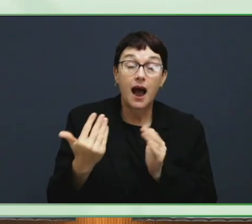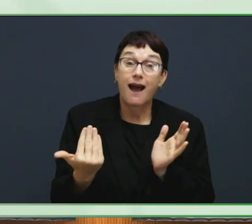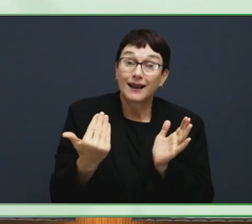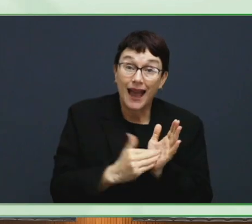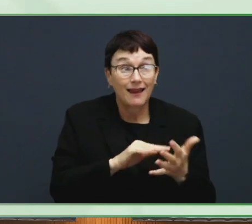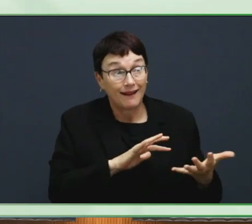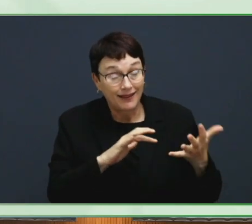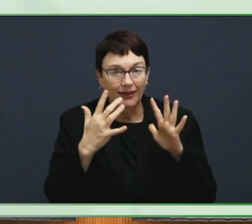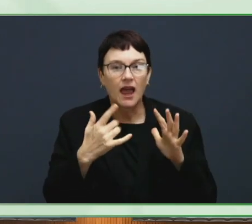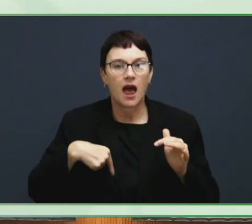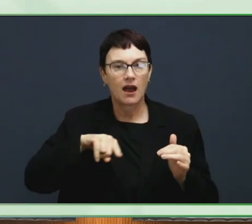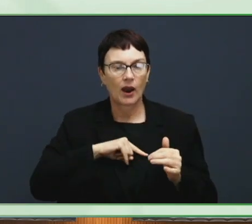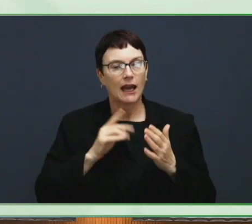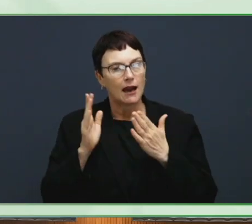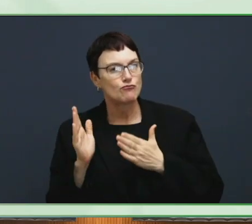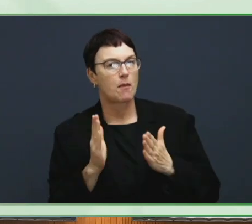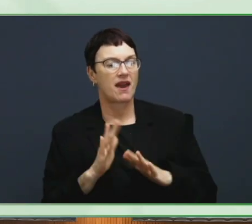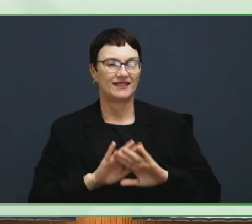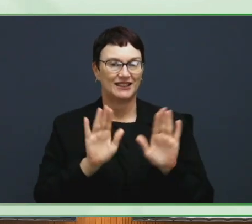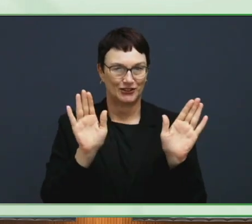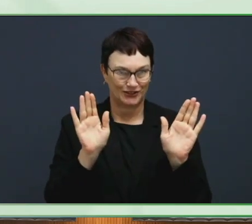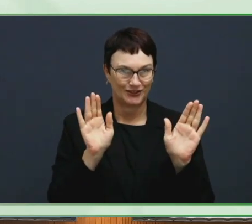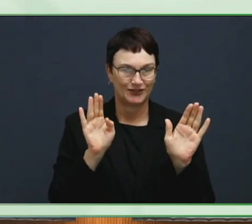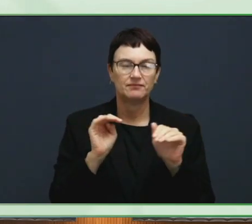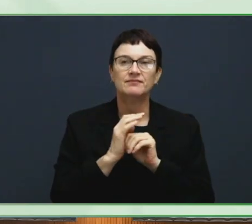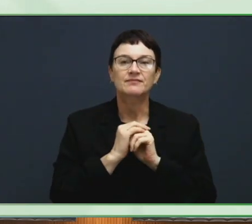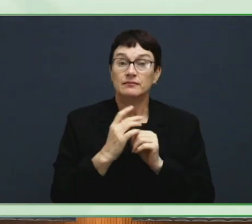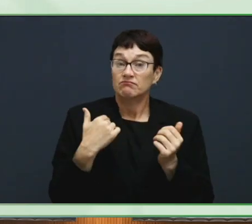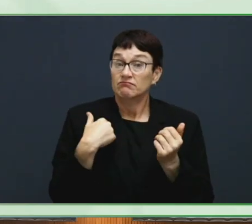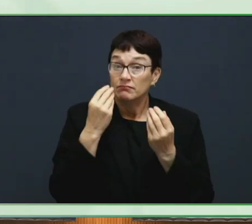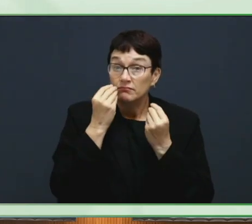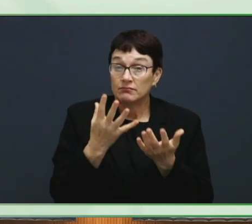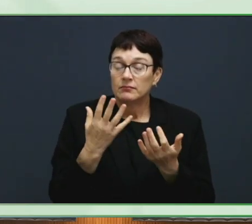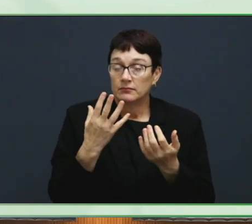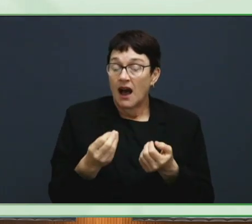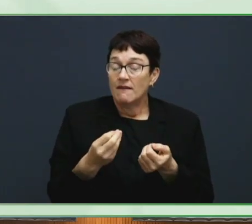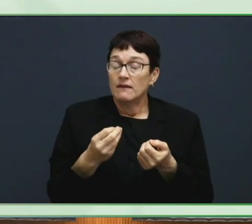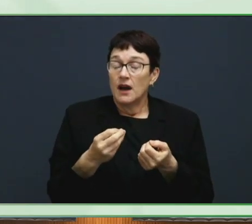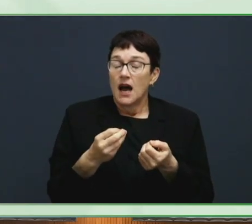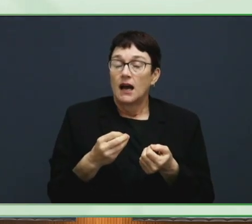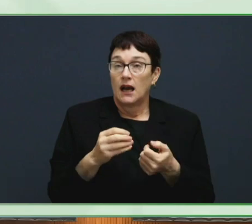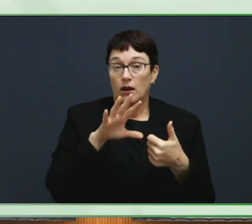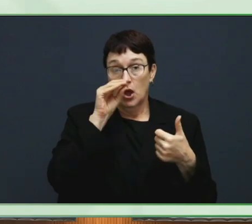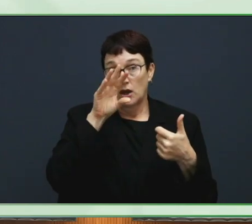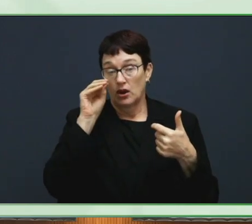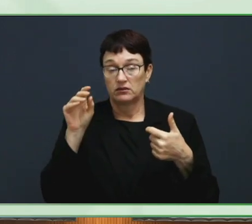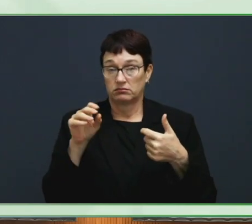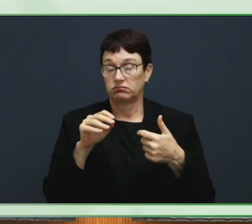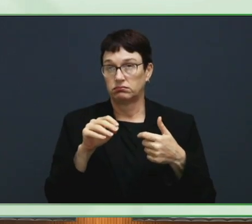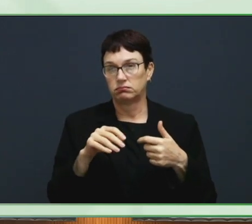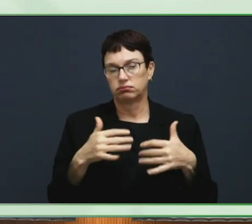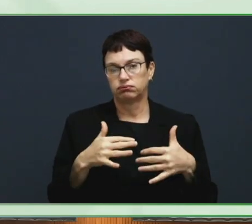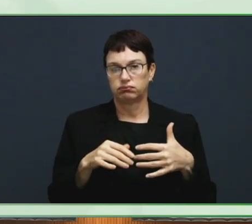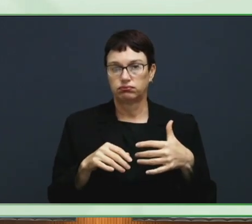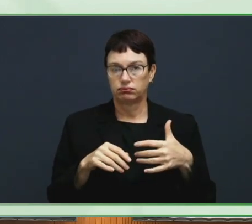a result, I can say briefly there are two key learnings. One is that philanthropy can be